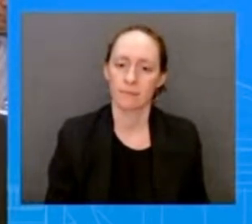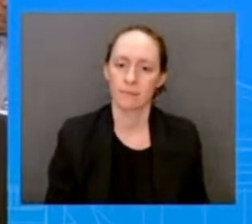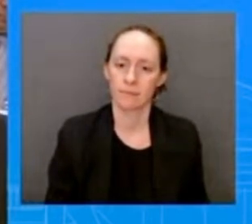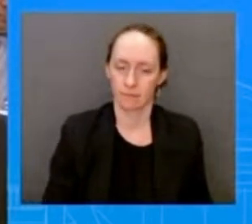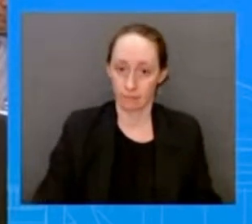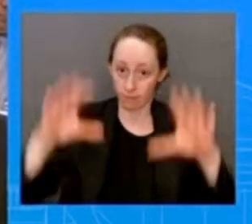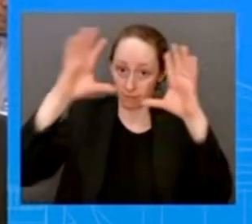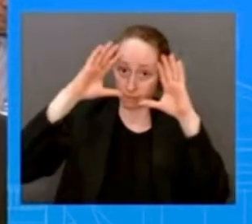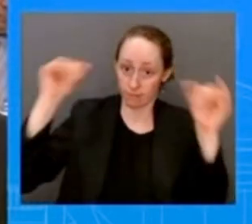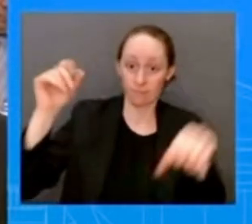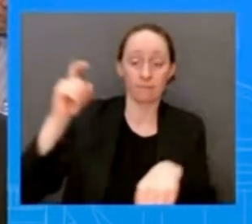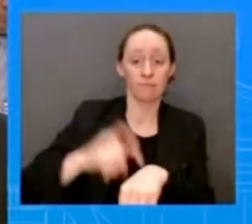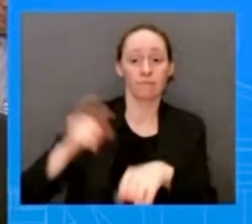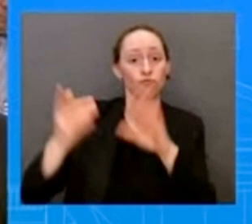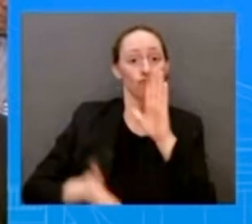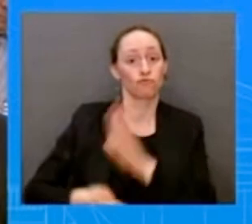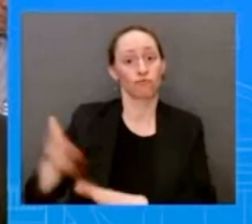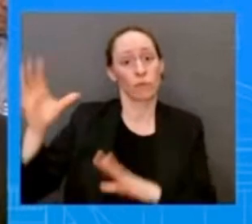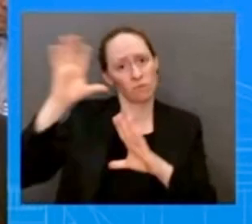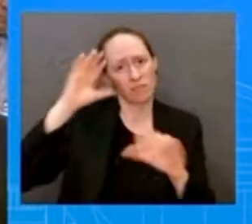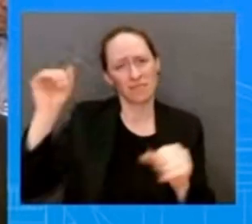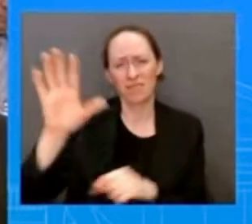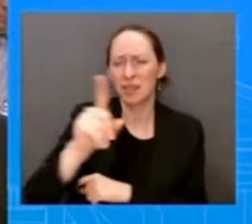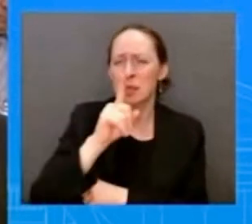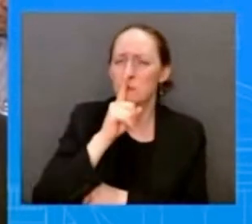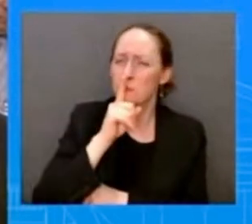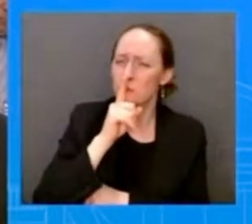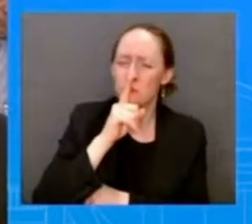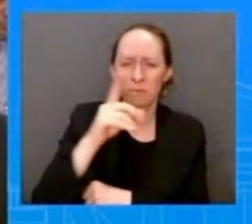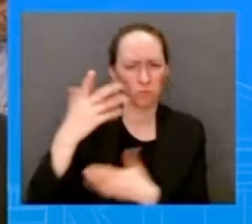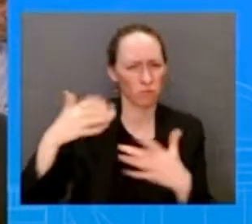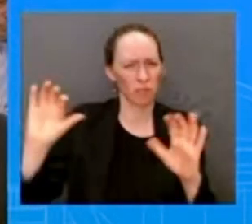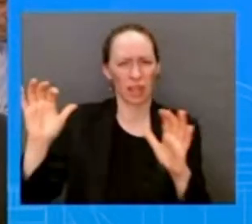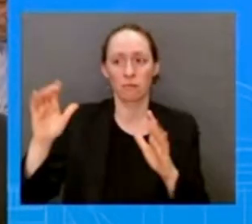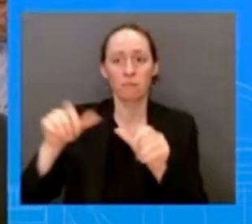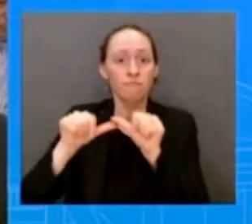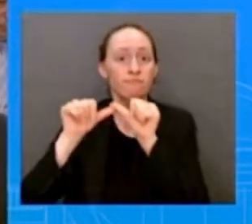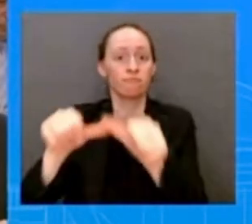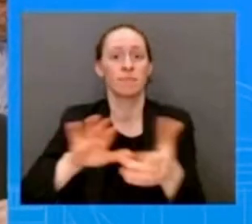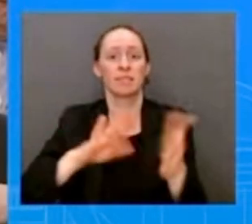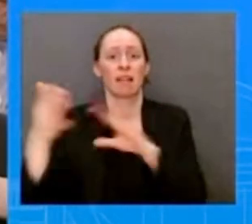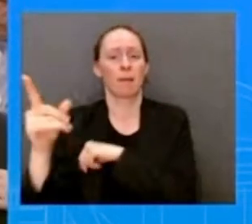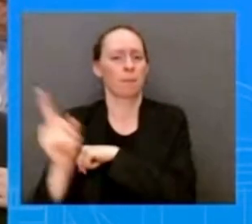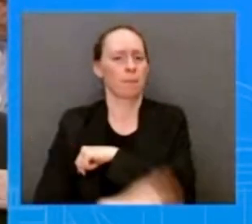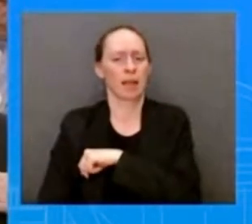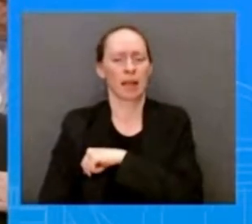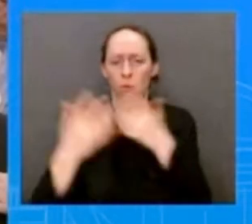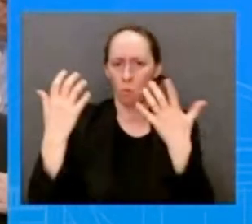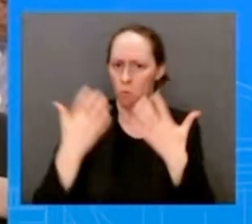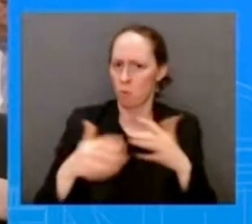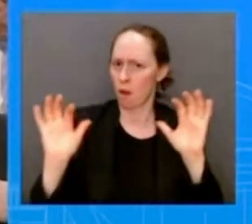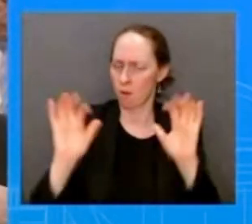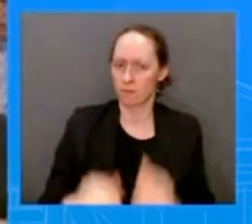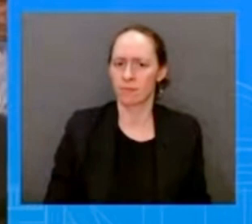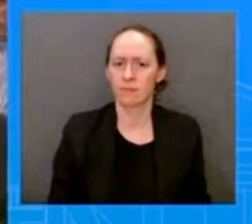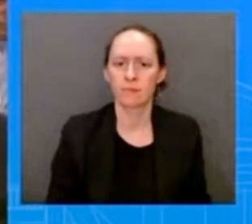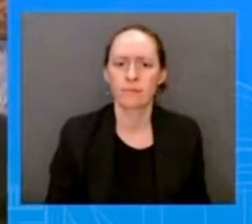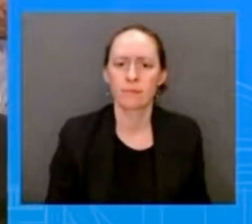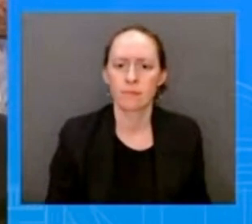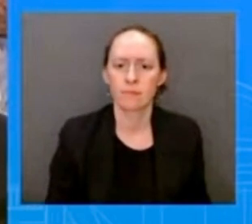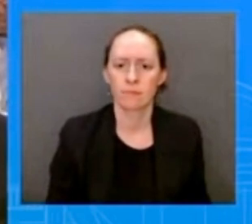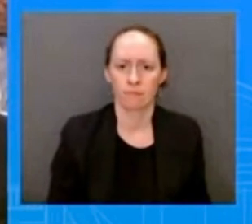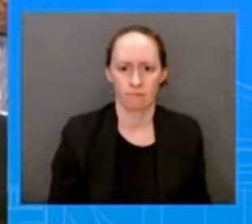with a few exceptions as well. The number of people in death penalty has steadily gone up over the past couple